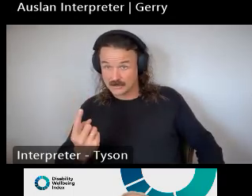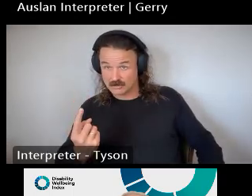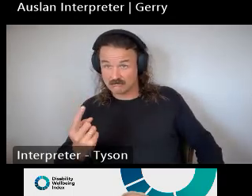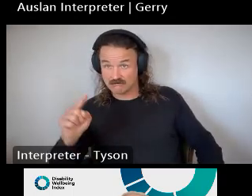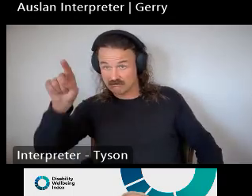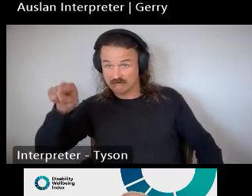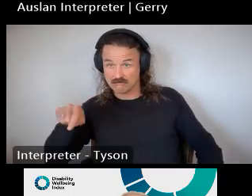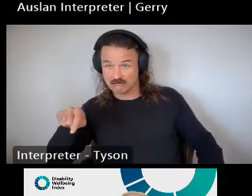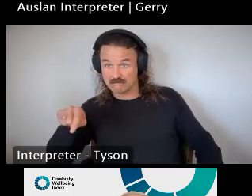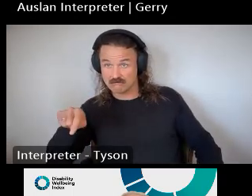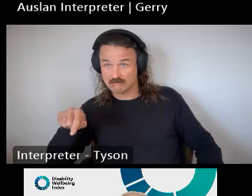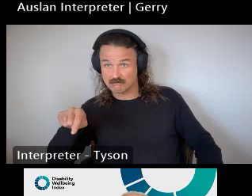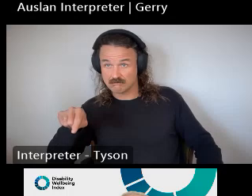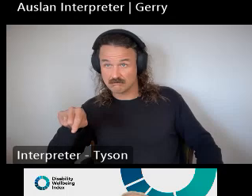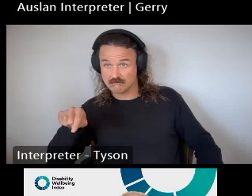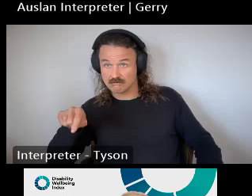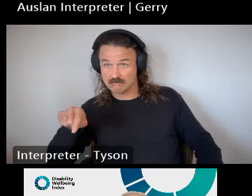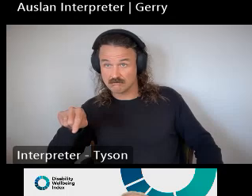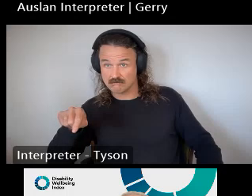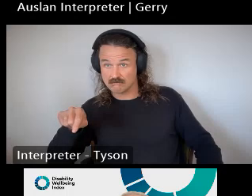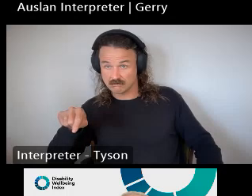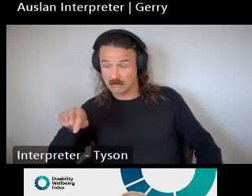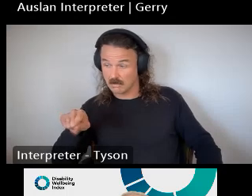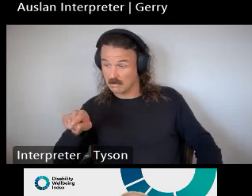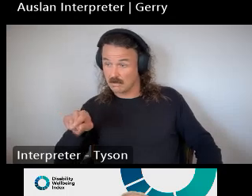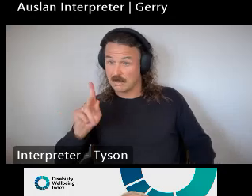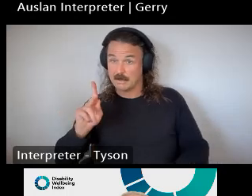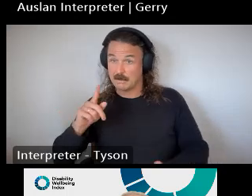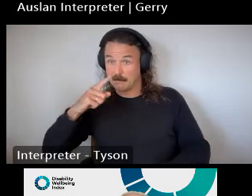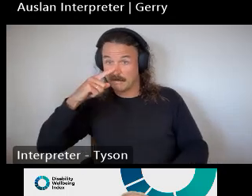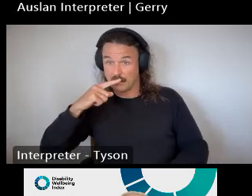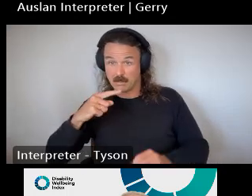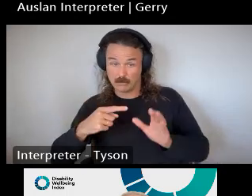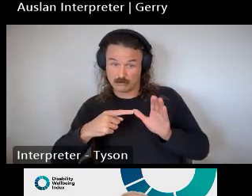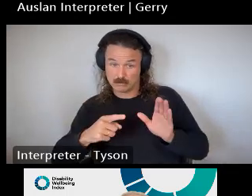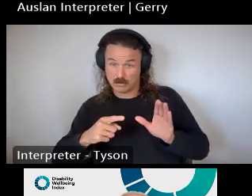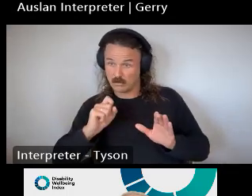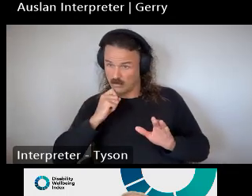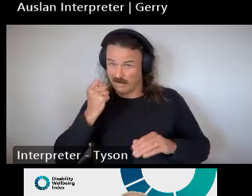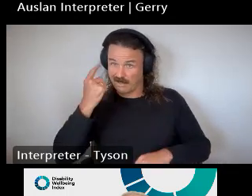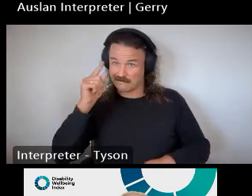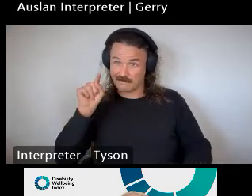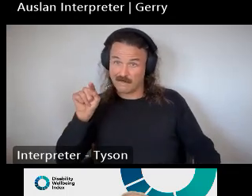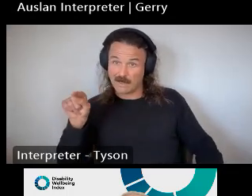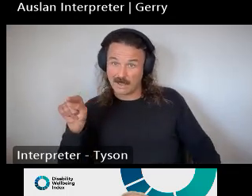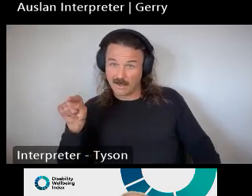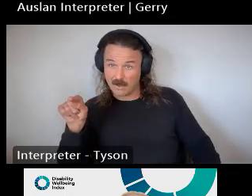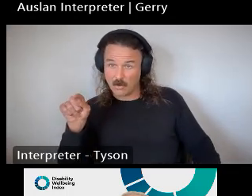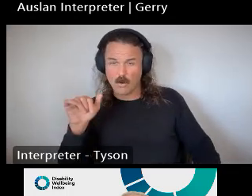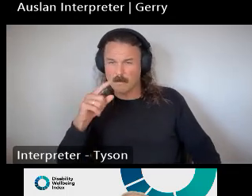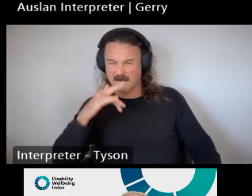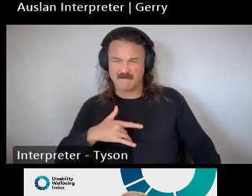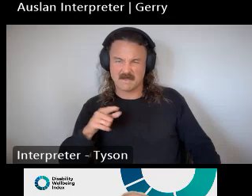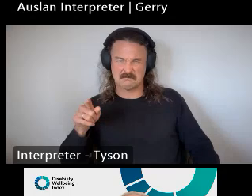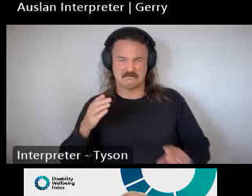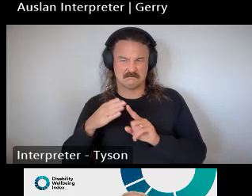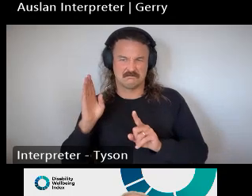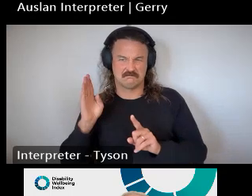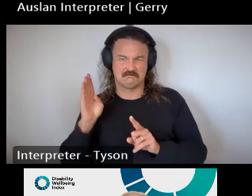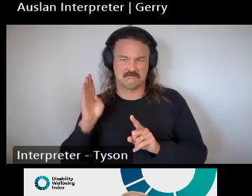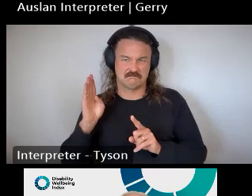means respondents don't know how to answer the question, or it's not applicable, or people will say not applicable, or likely to have a